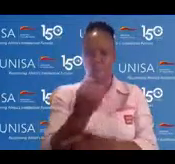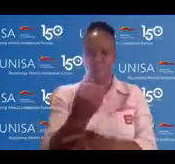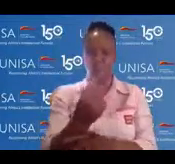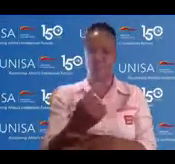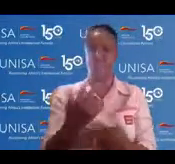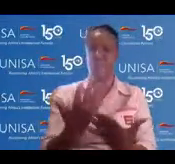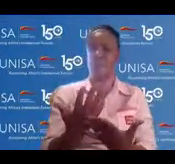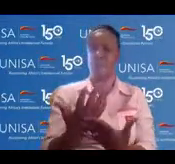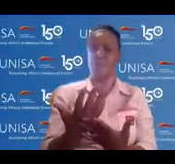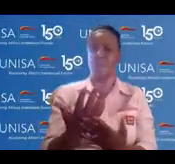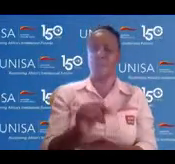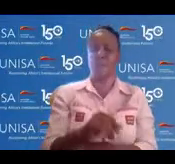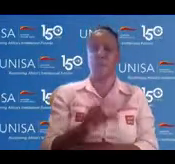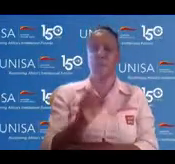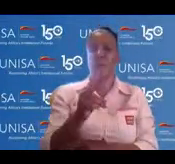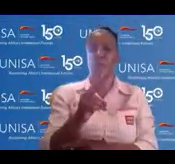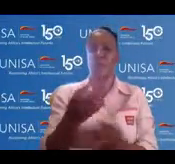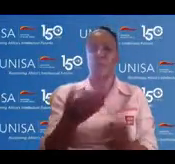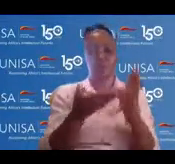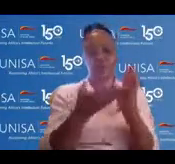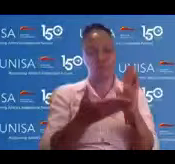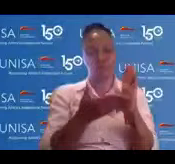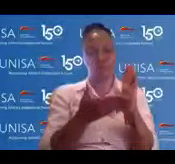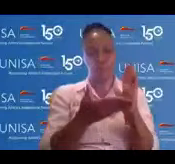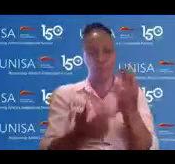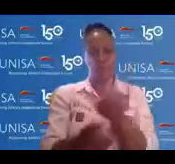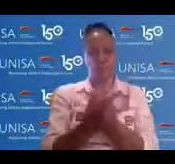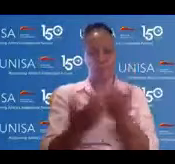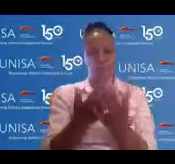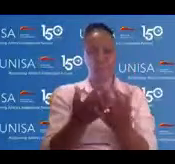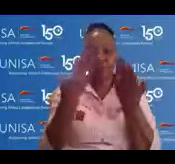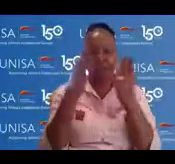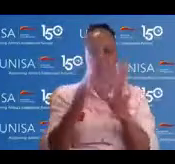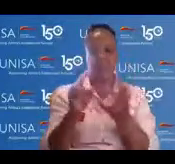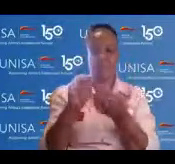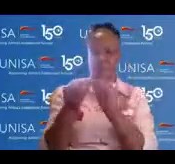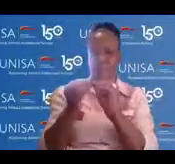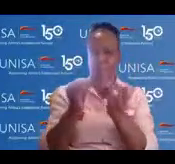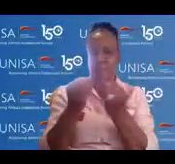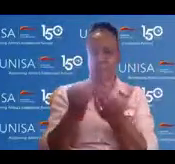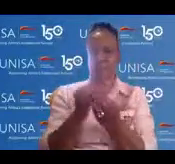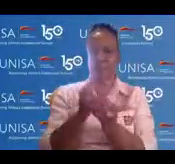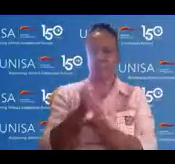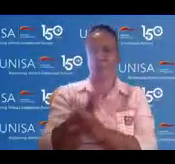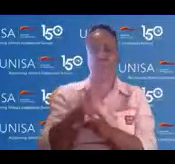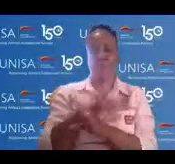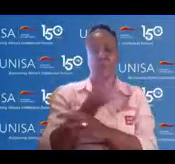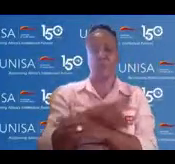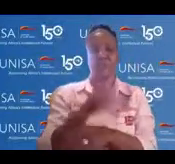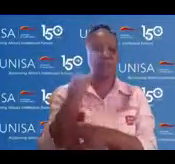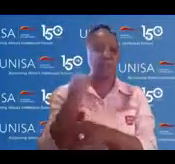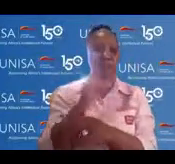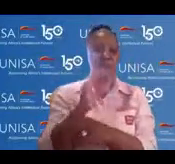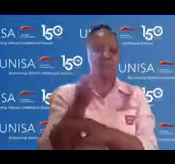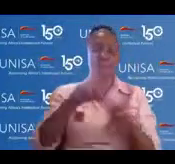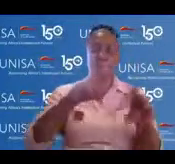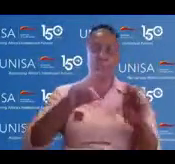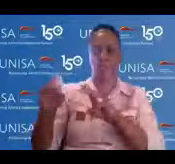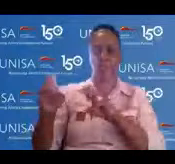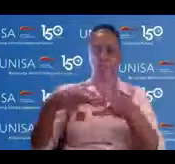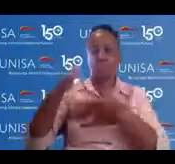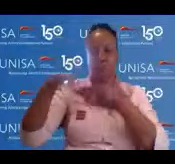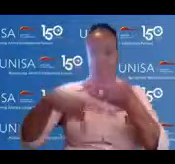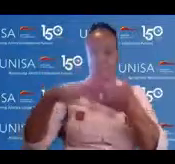What about this one? A student creates false data for their research project instead of